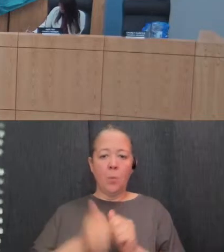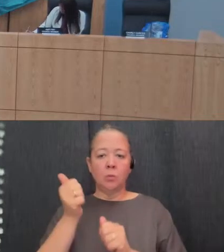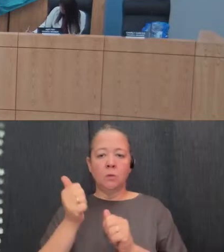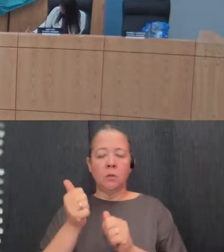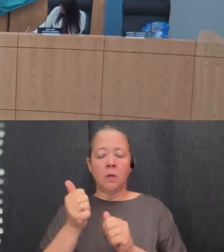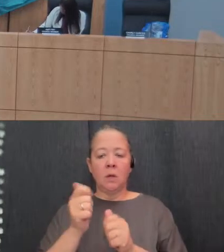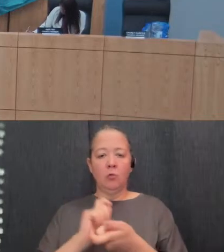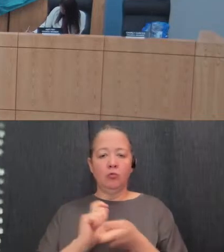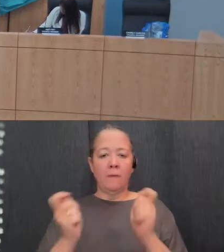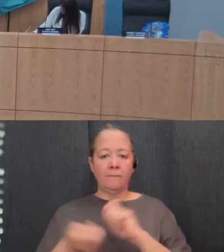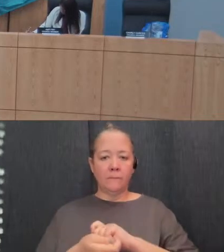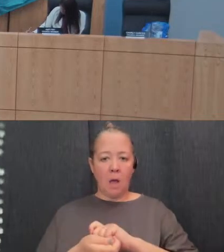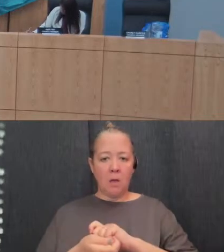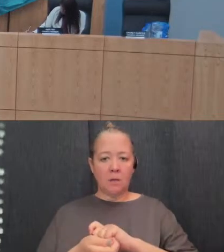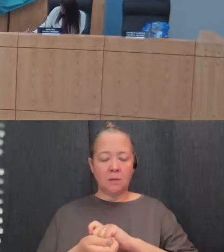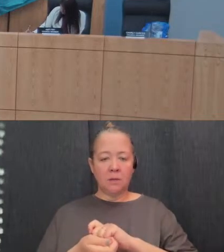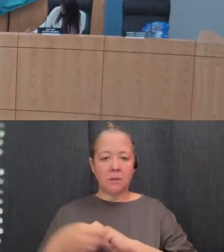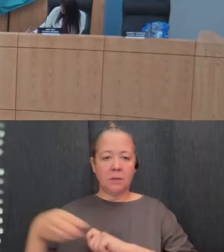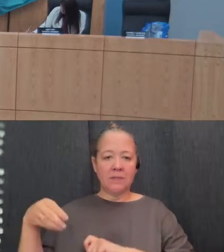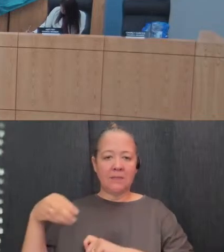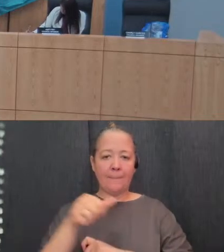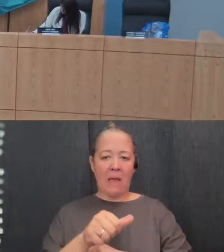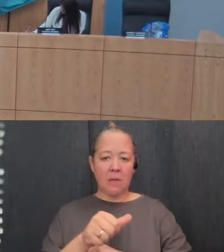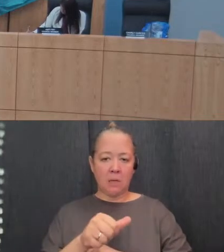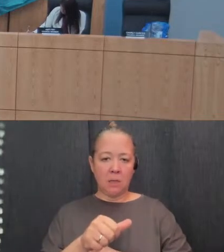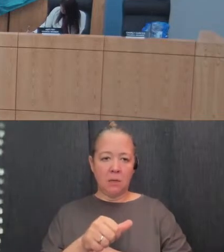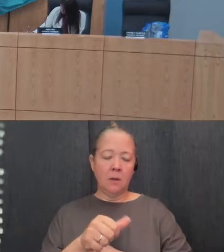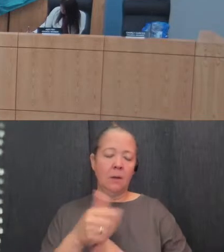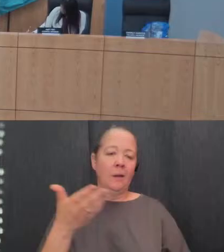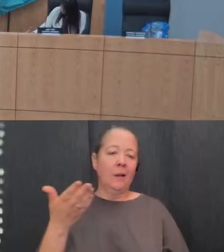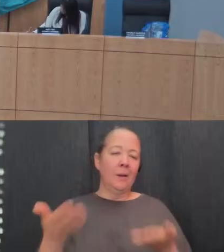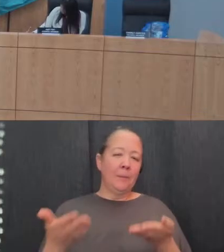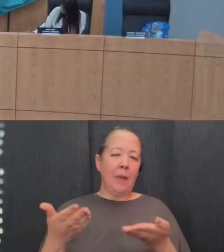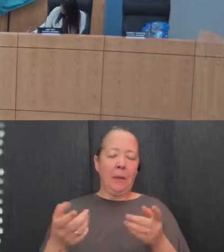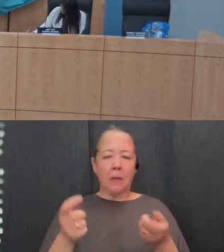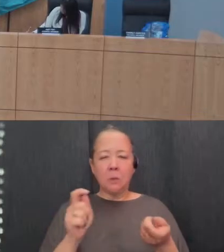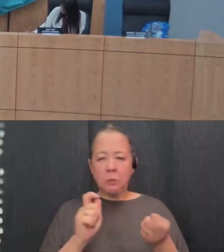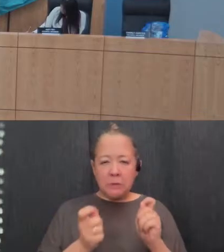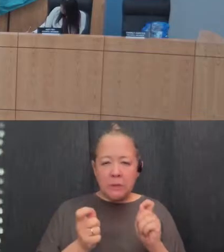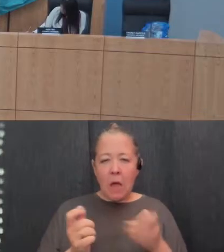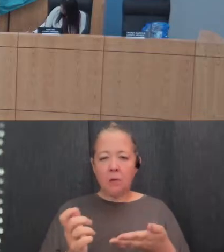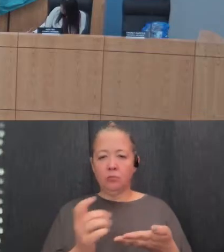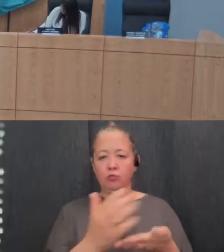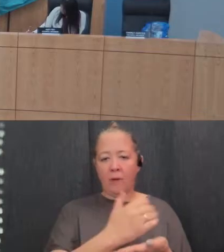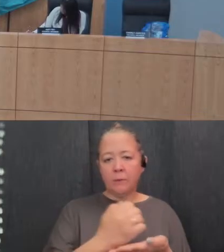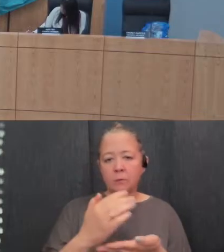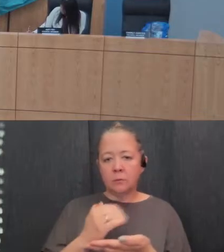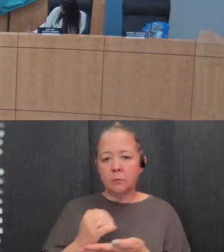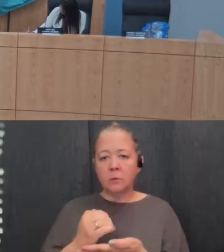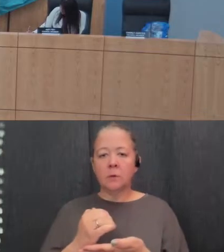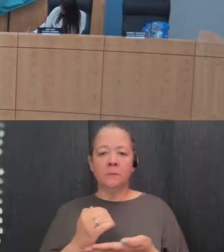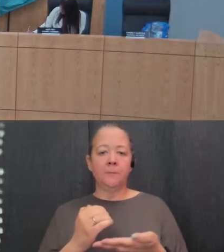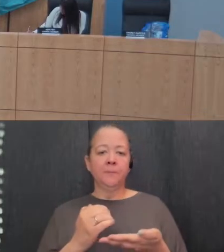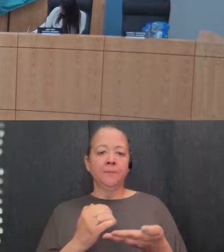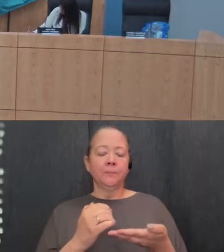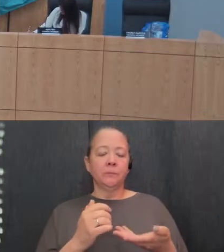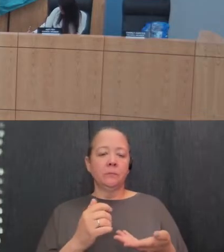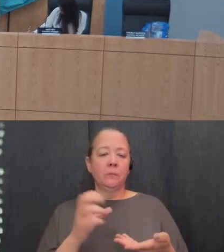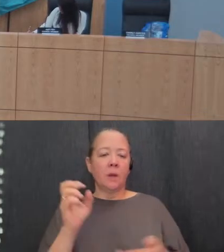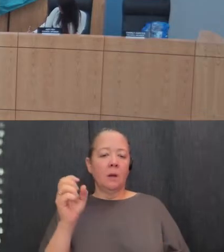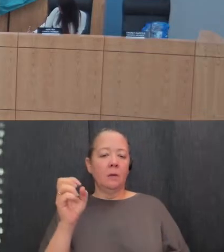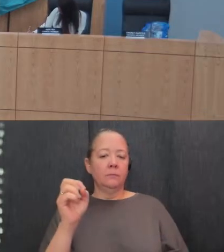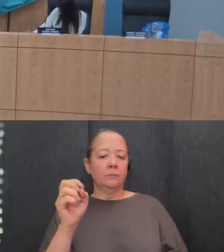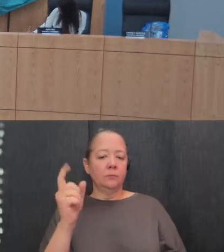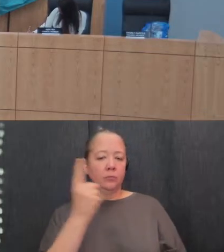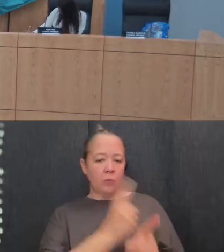not maybe a tweak or 2 on the revenue side. Right. So I think the previous mayor, Ms. Mosley,